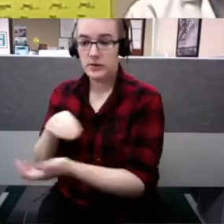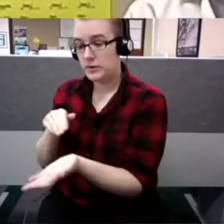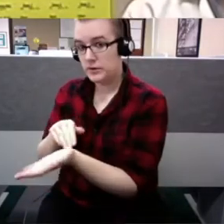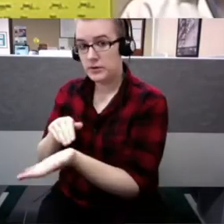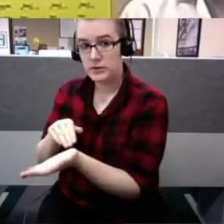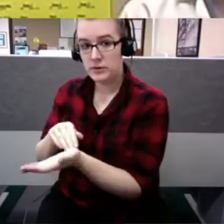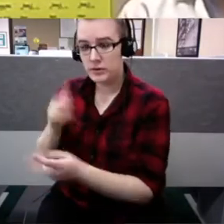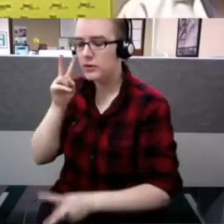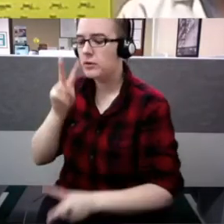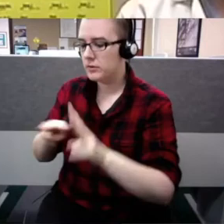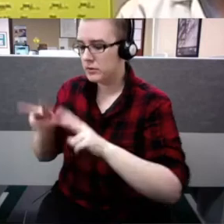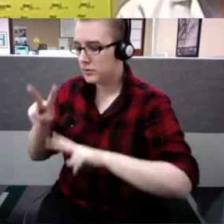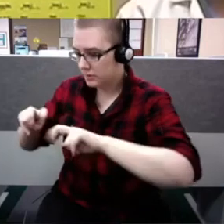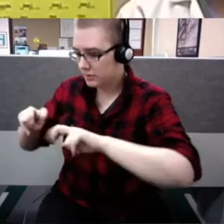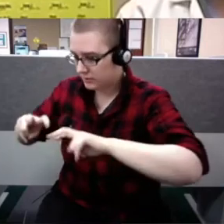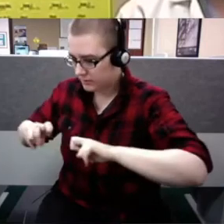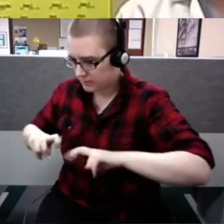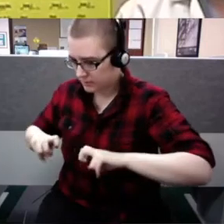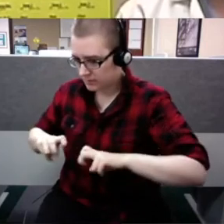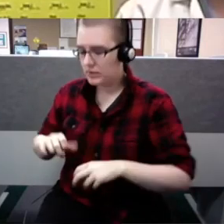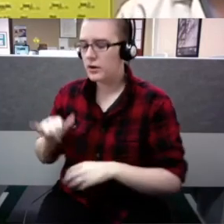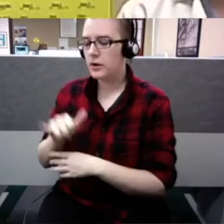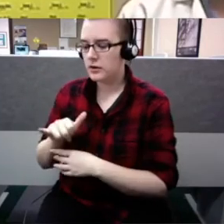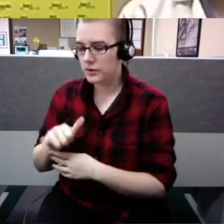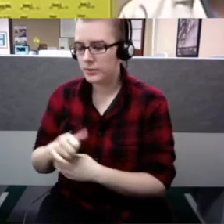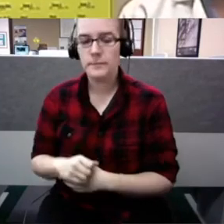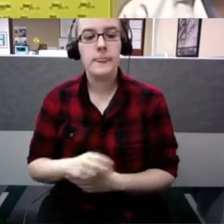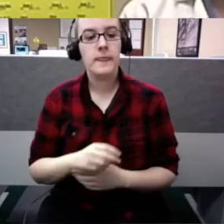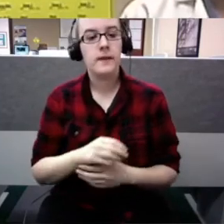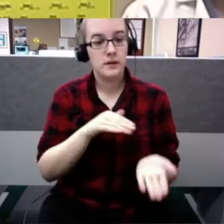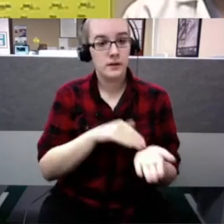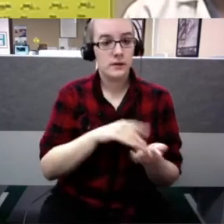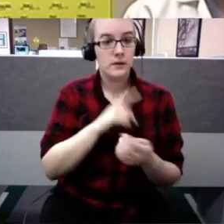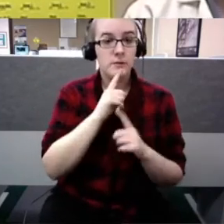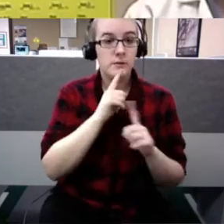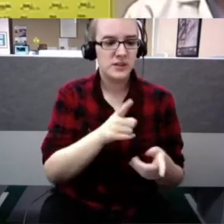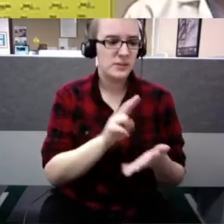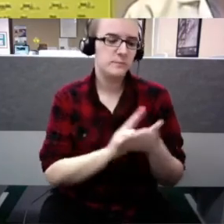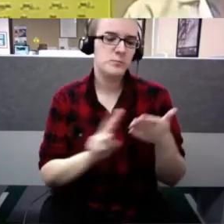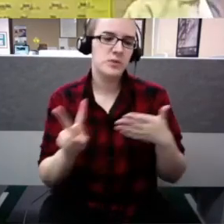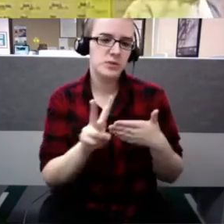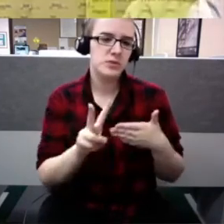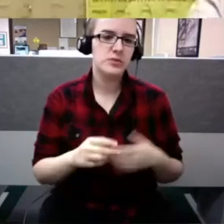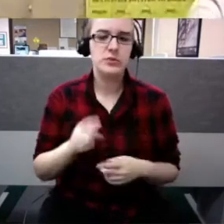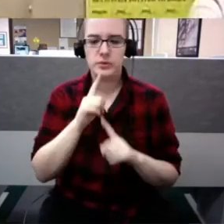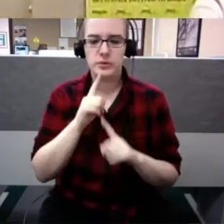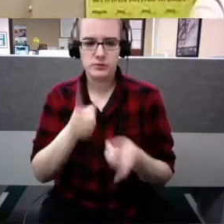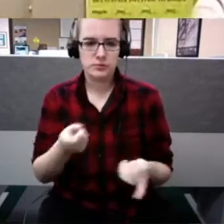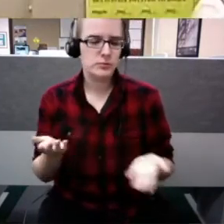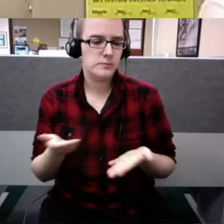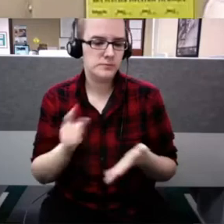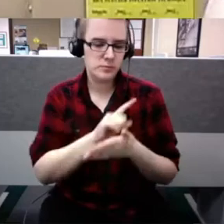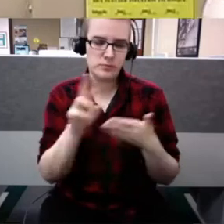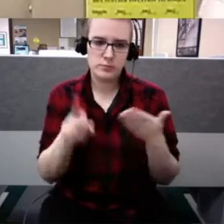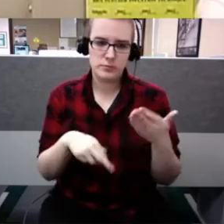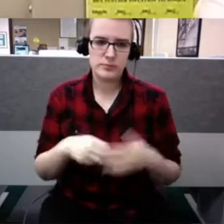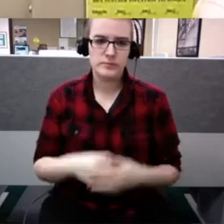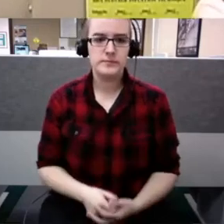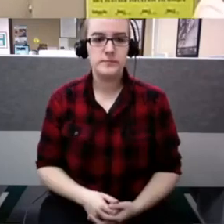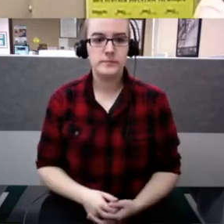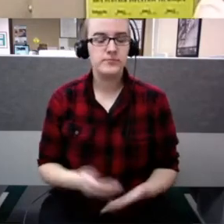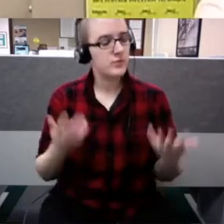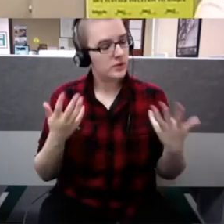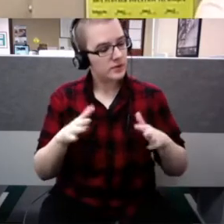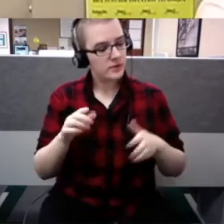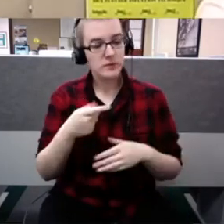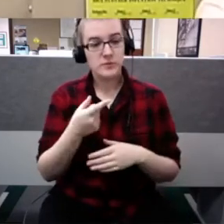on them. Then your doctor will let you know within 2 weeks what the results of those are. So that's it from the